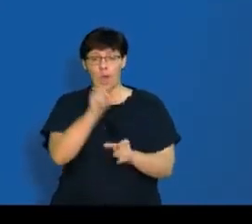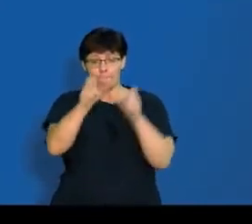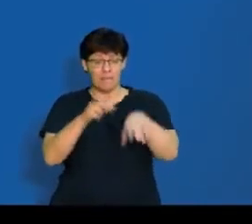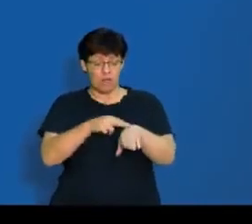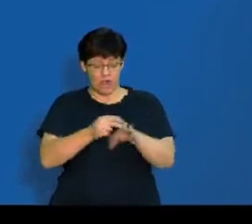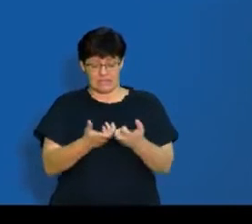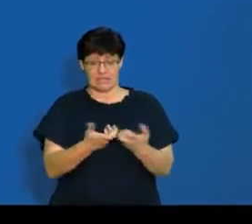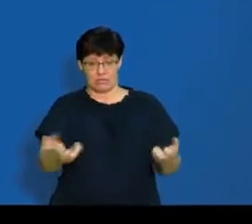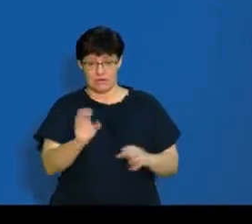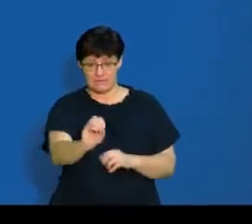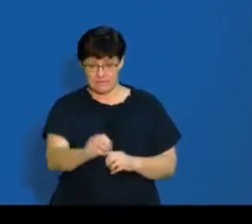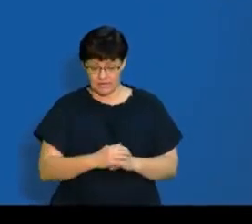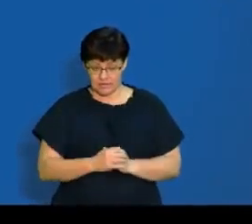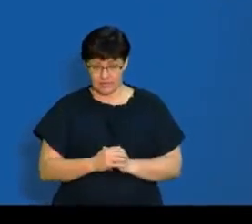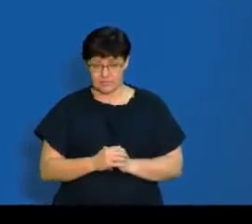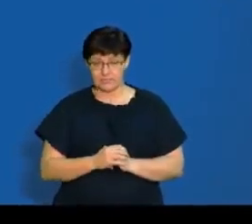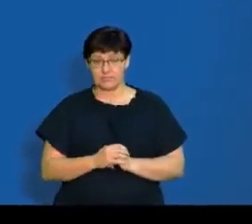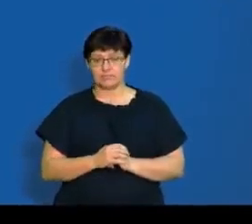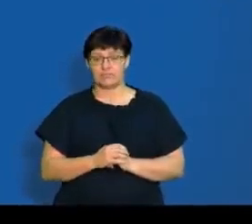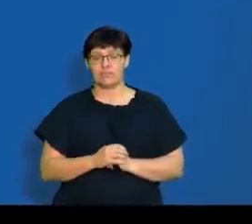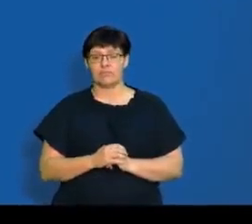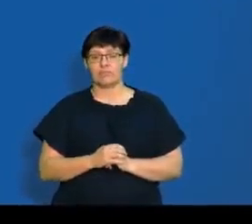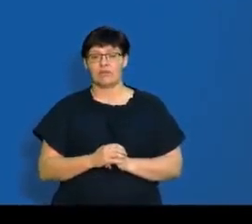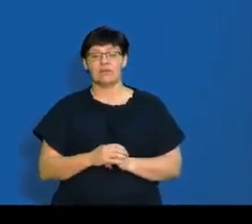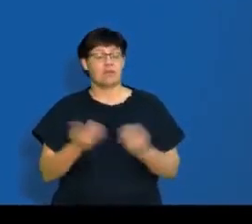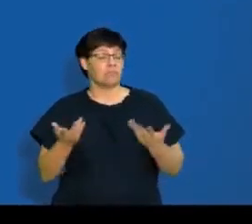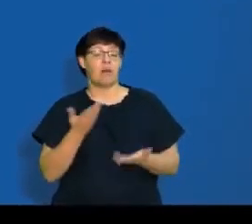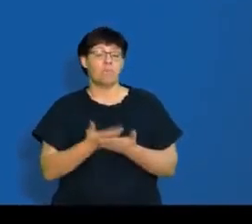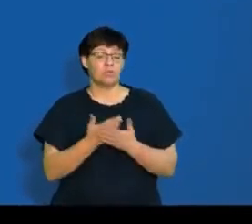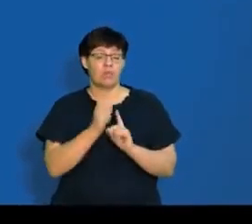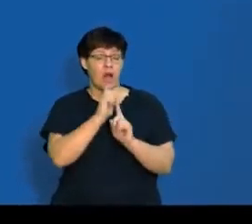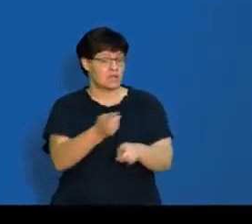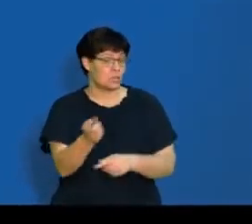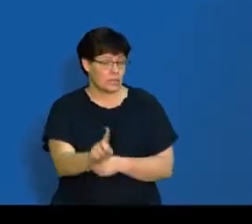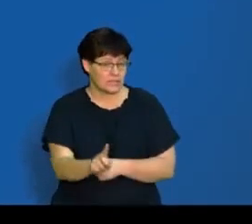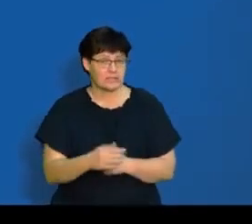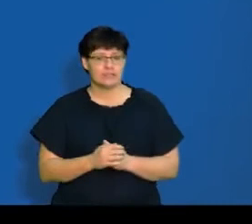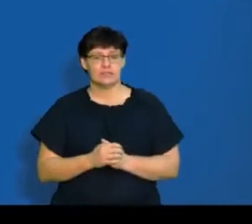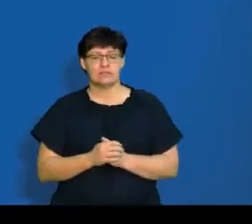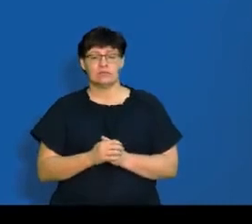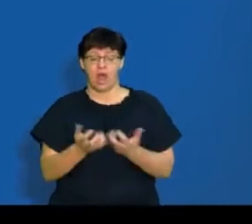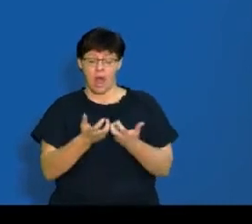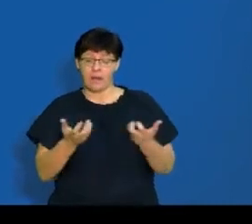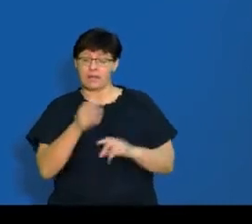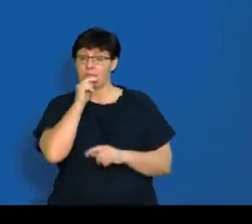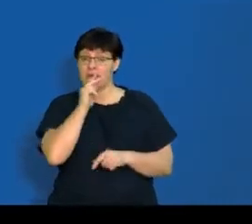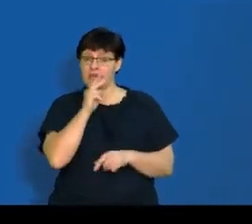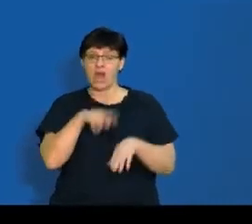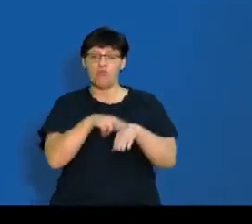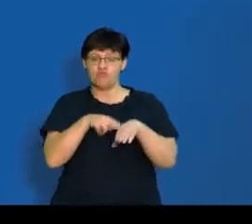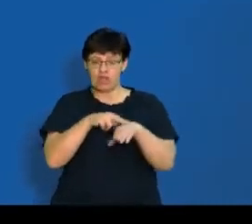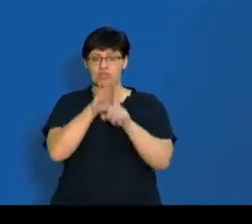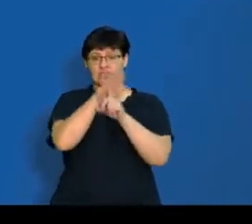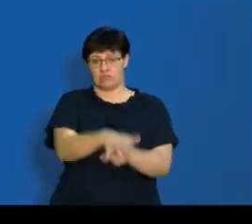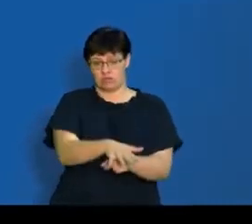Africans. Okay, and then another possible answer there could be apartheid means racial